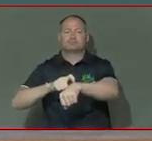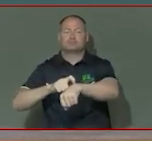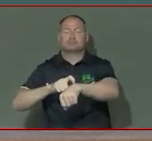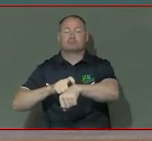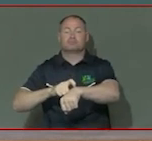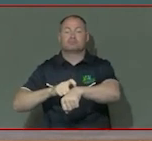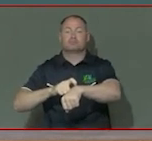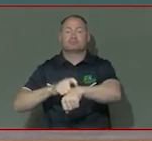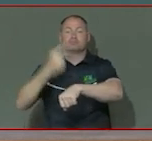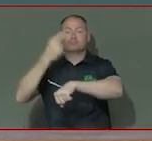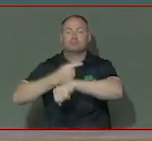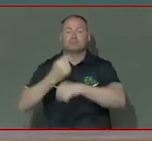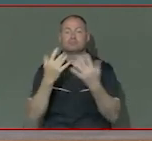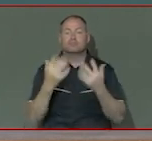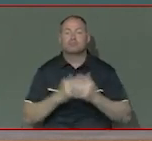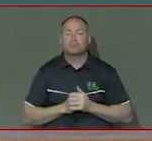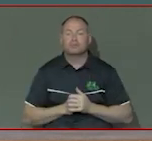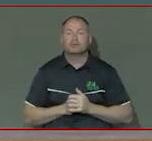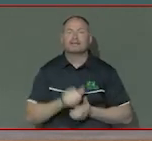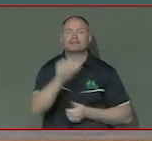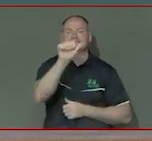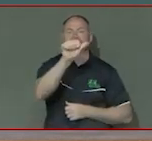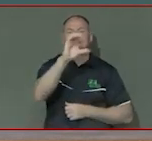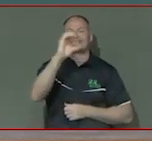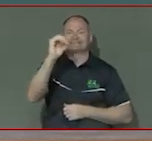60 to 90 days.